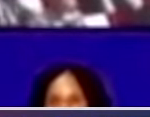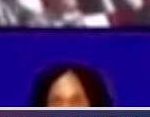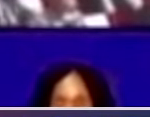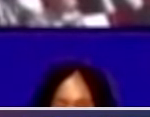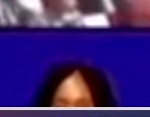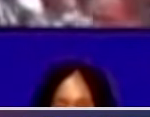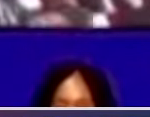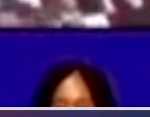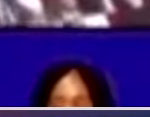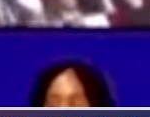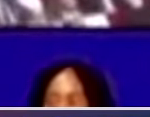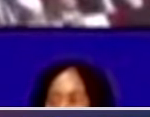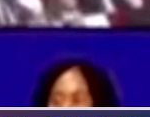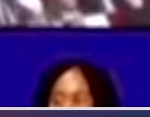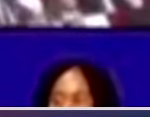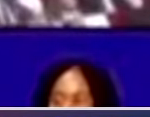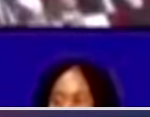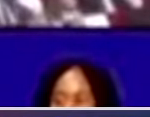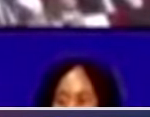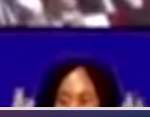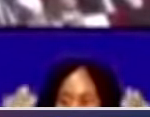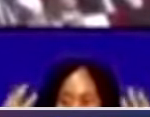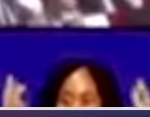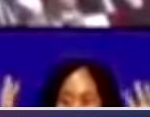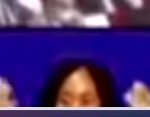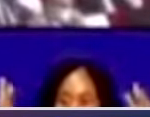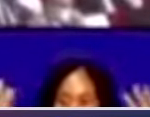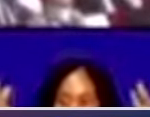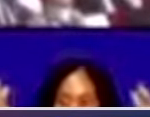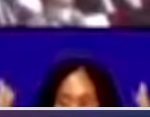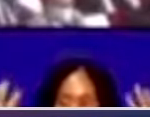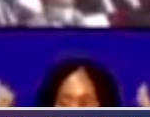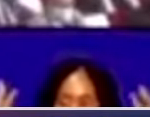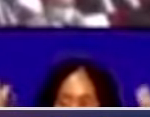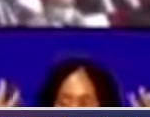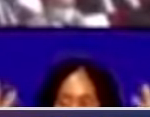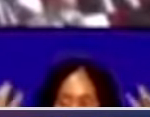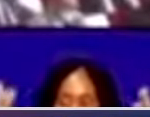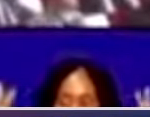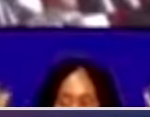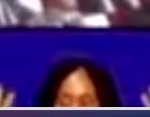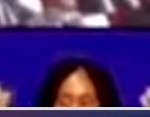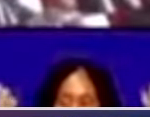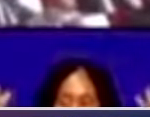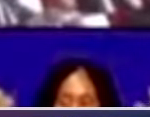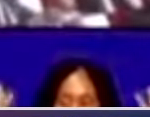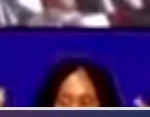Thank you.